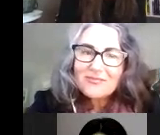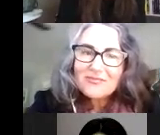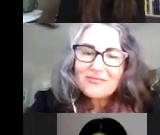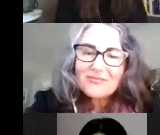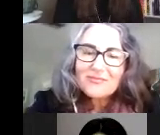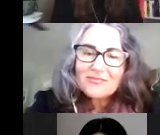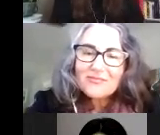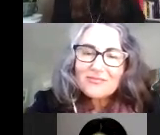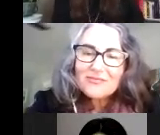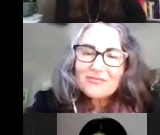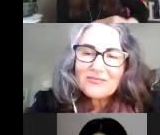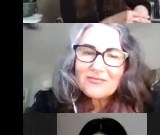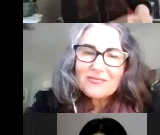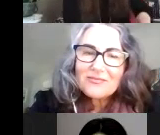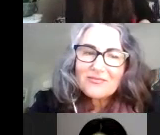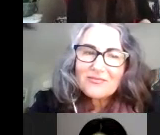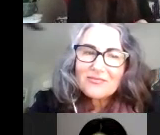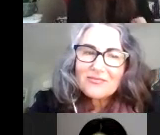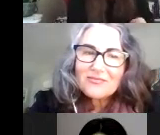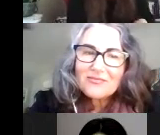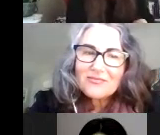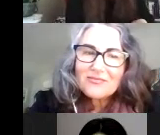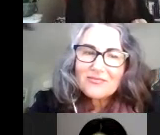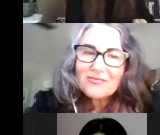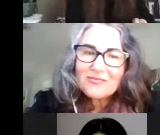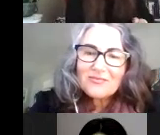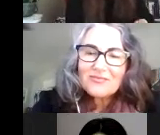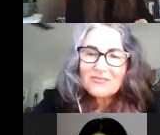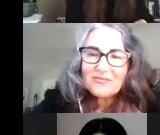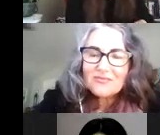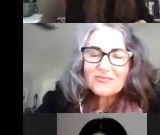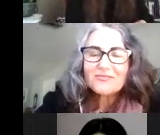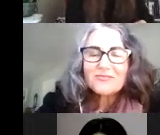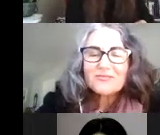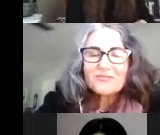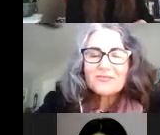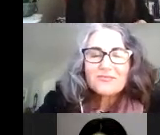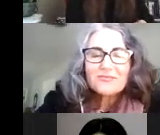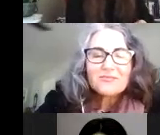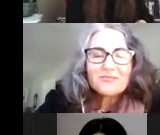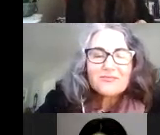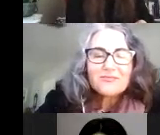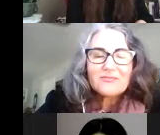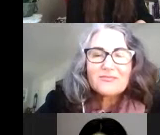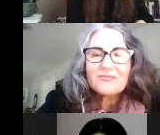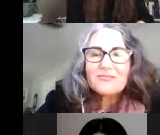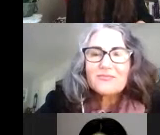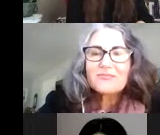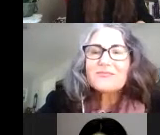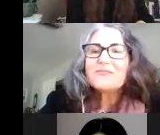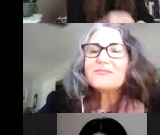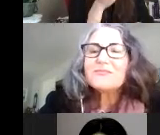Today, going to talk about international exchange between Peru, Ghana, and the USA. And initially, I thought I would be talking about a